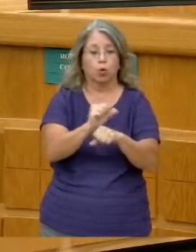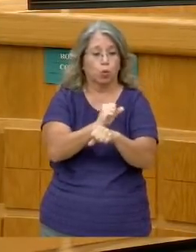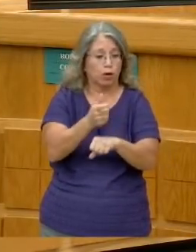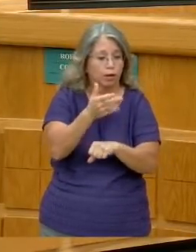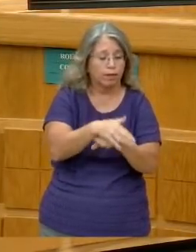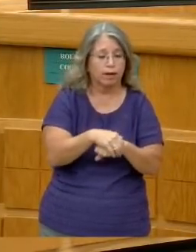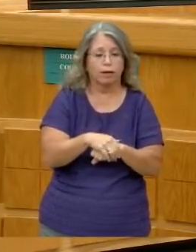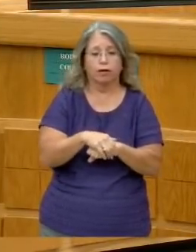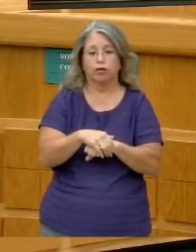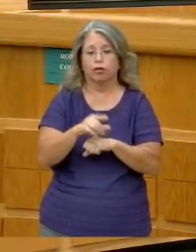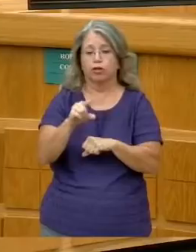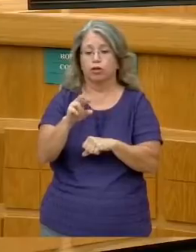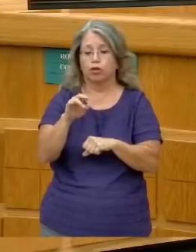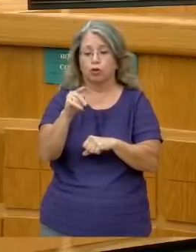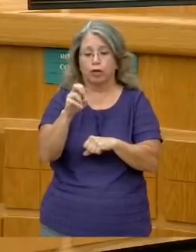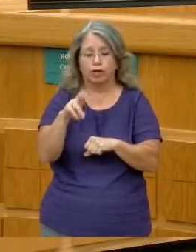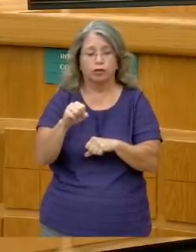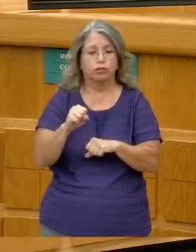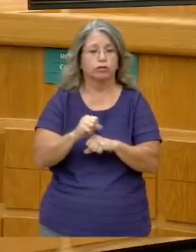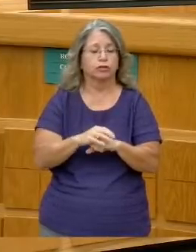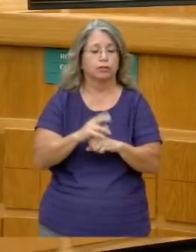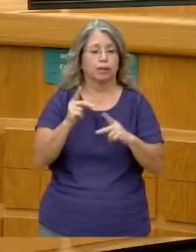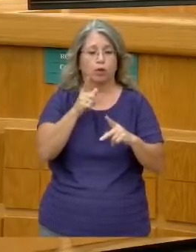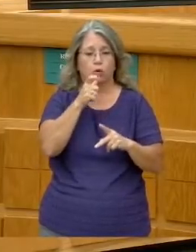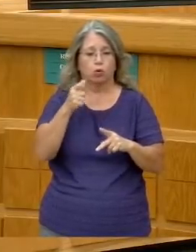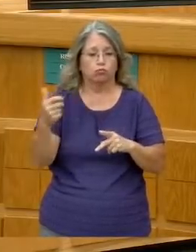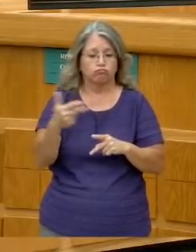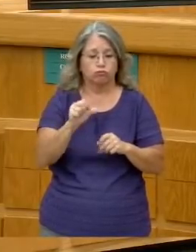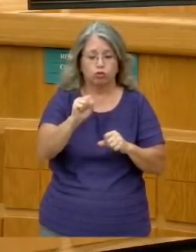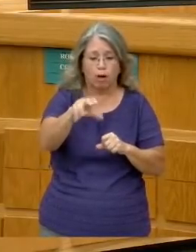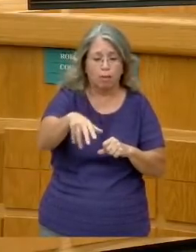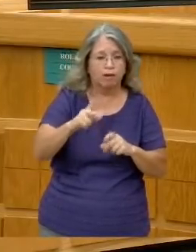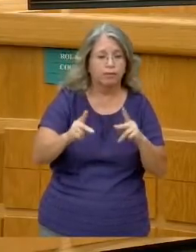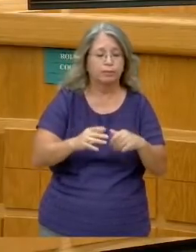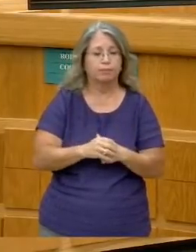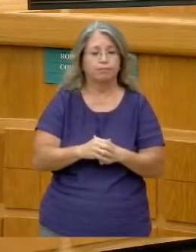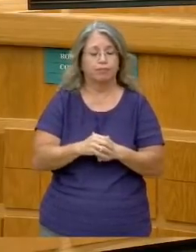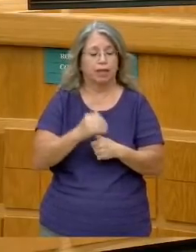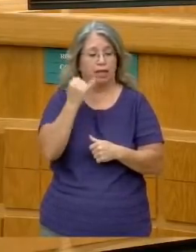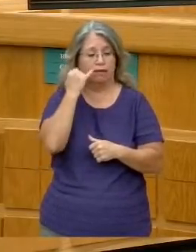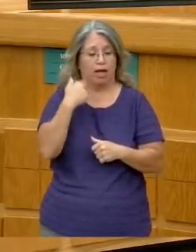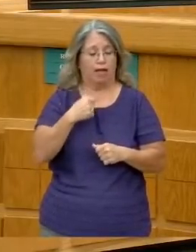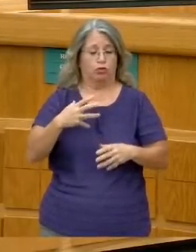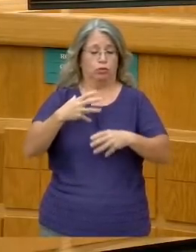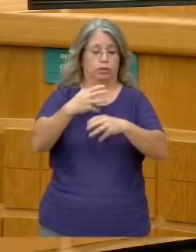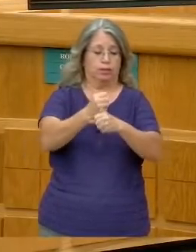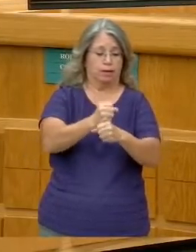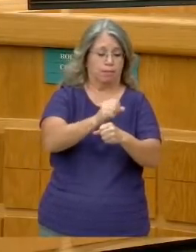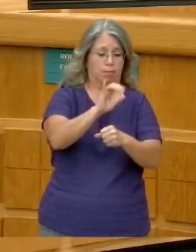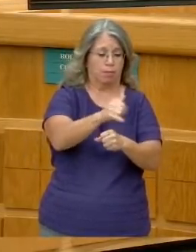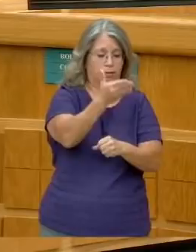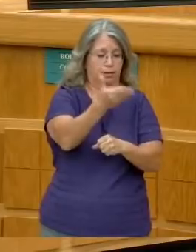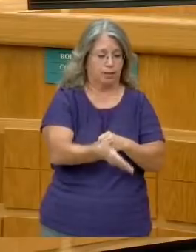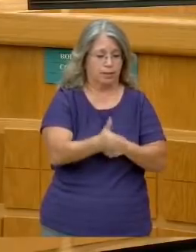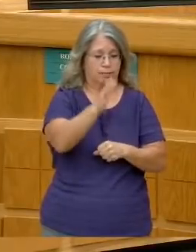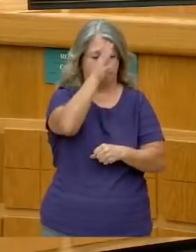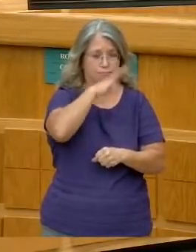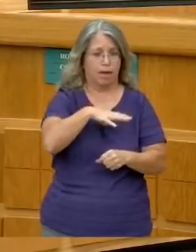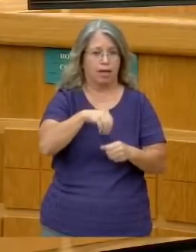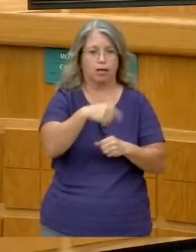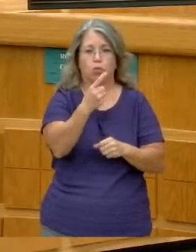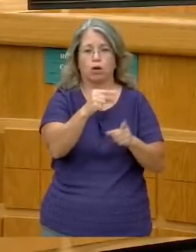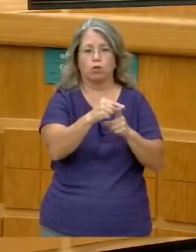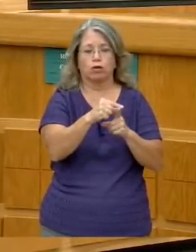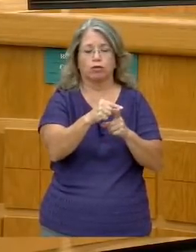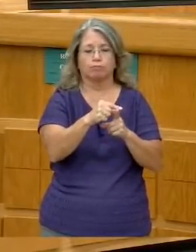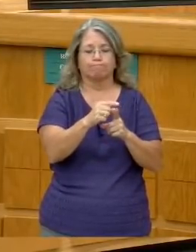drop people off. If I had to sum up Lieutenant Almaguer in one word, I would probably have to use the word